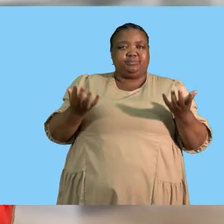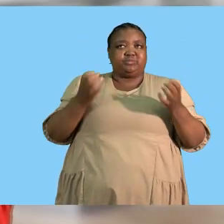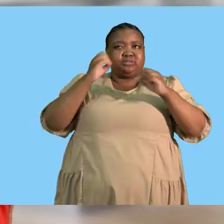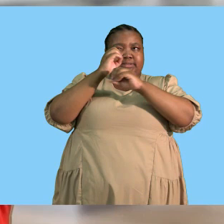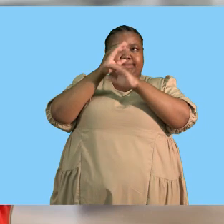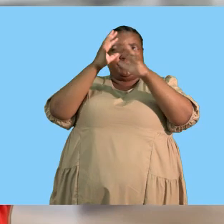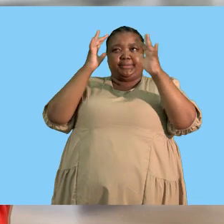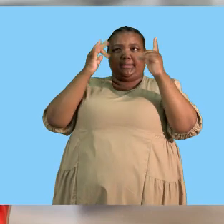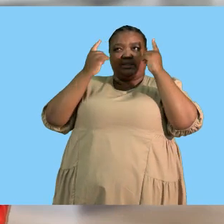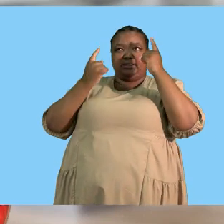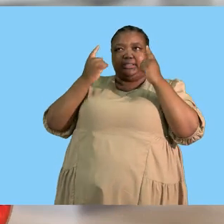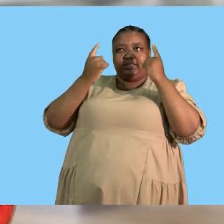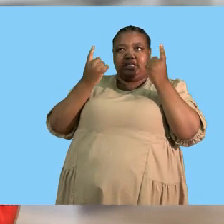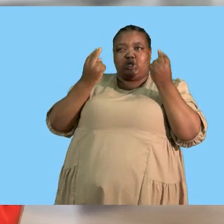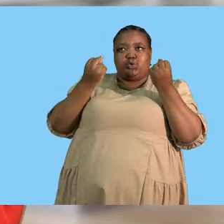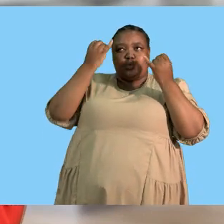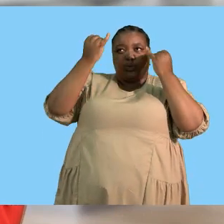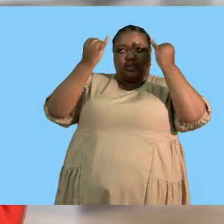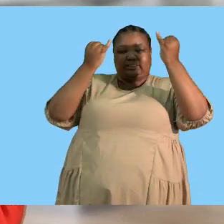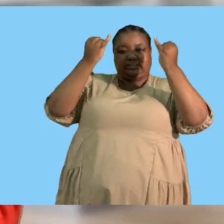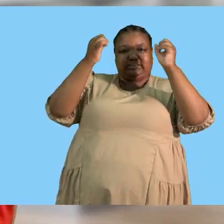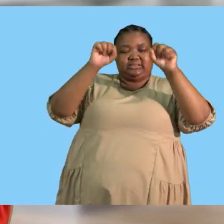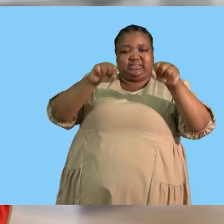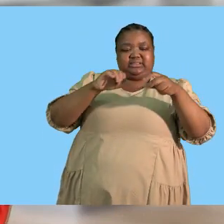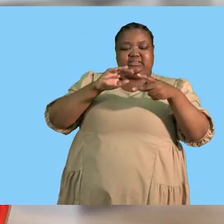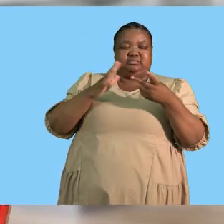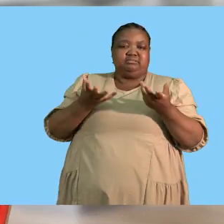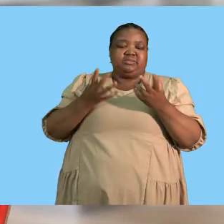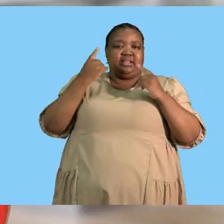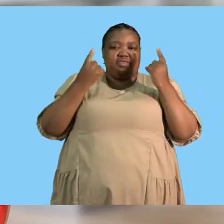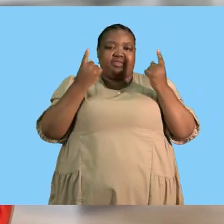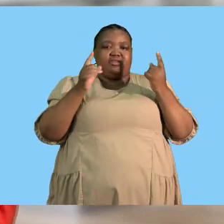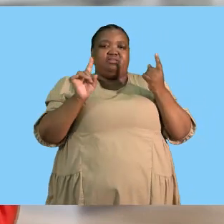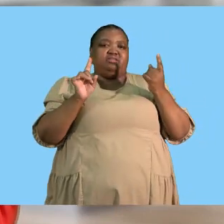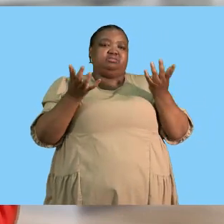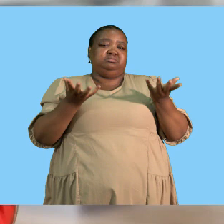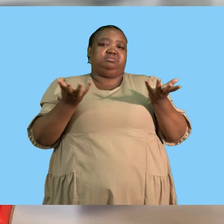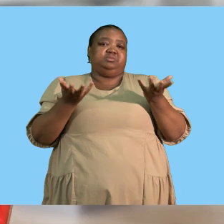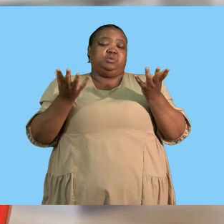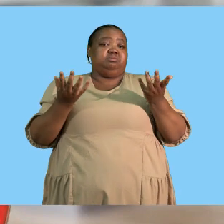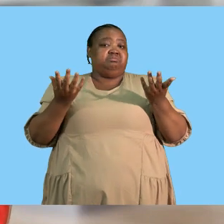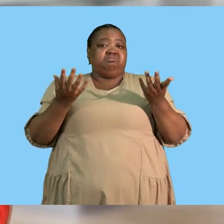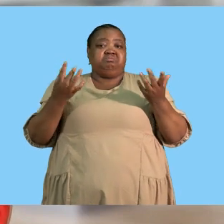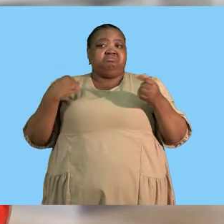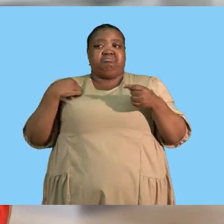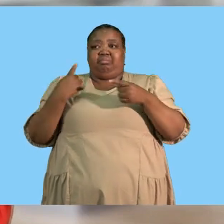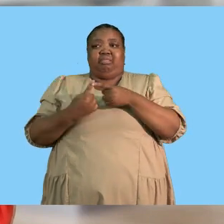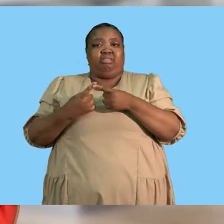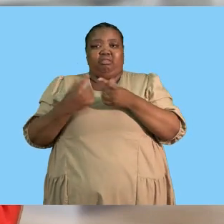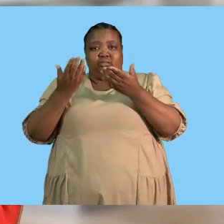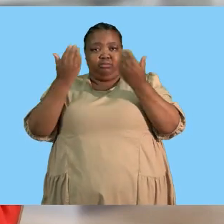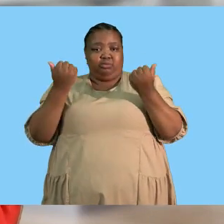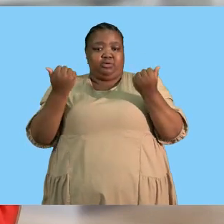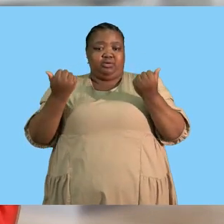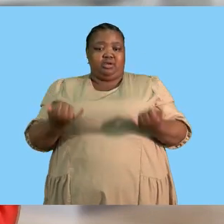your imagination to come up with new ideas. Now think of this. Who knew that one day you would be sitting at